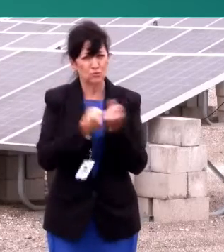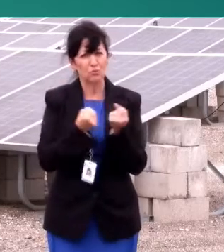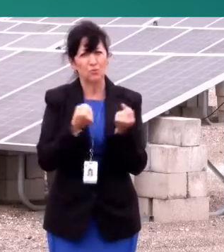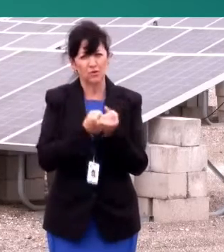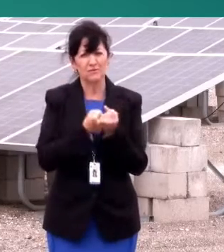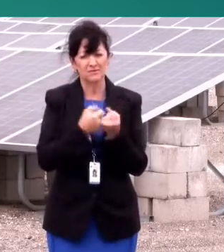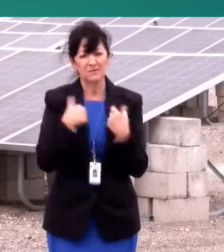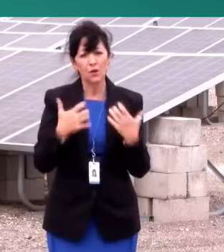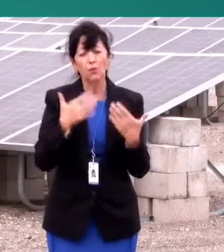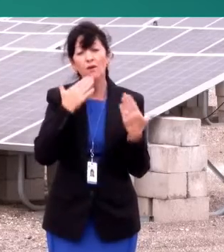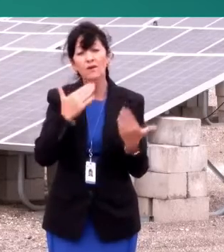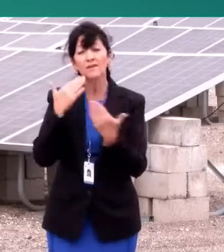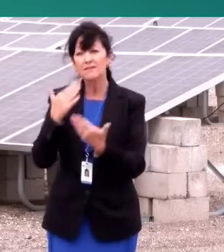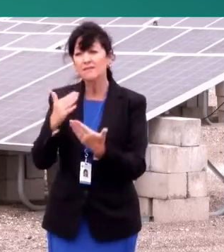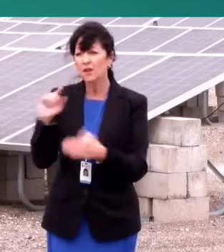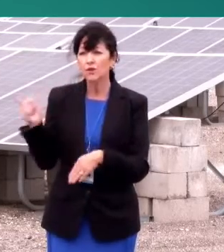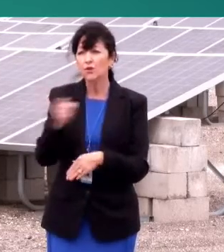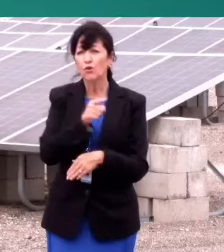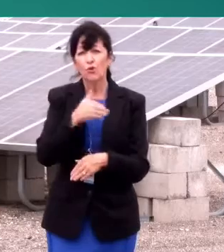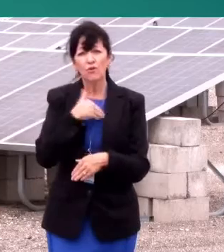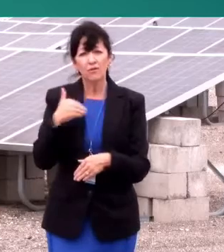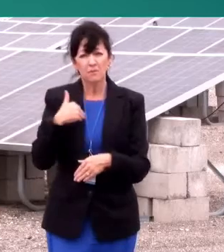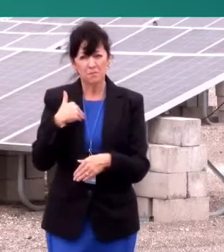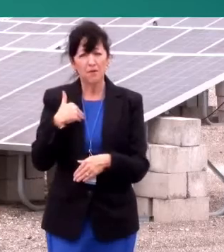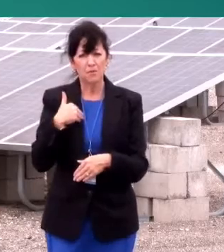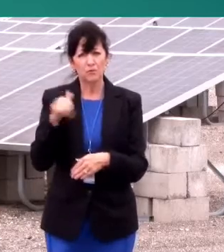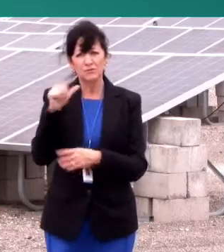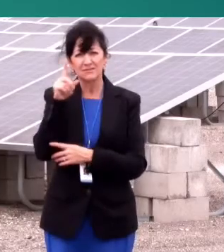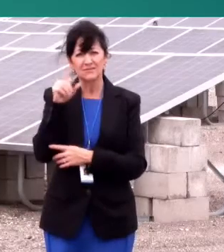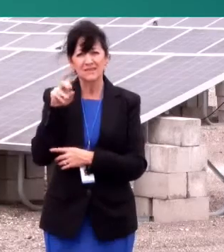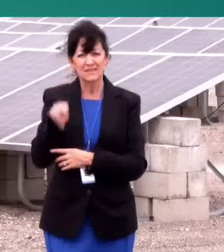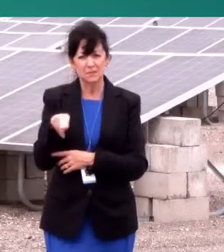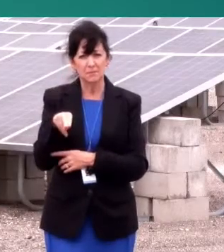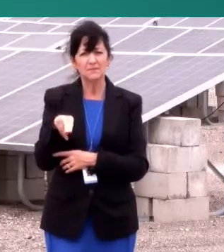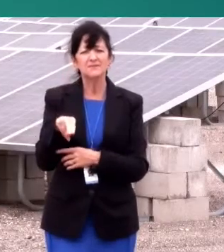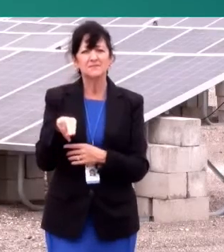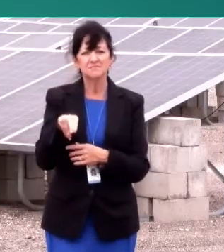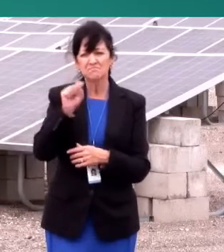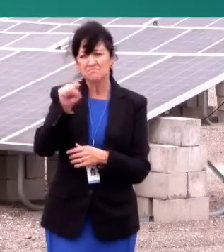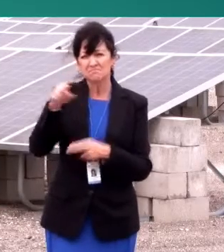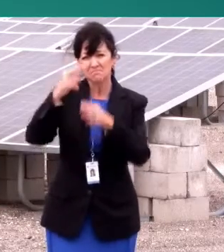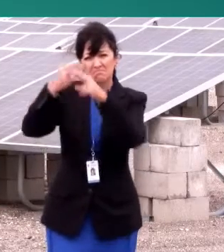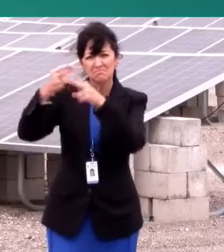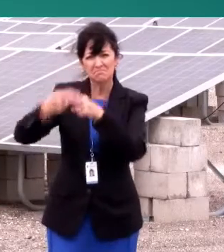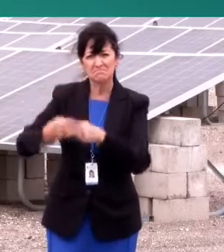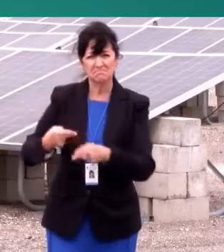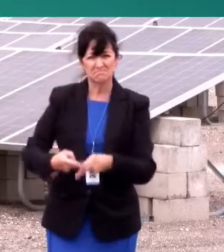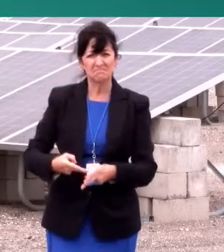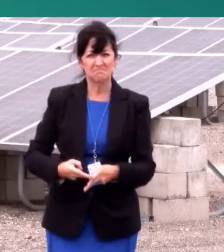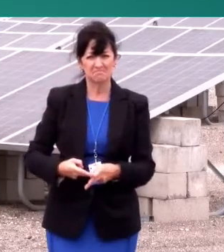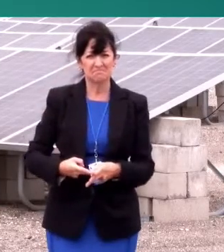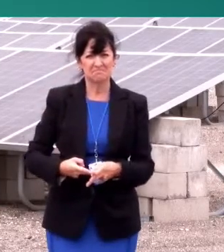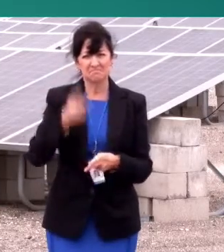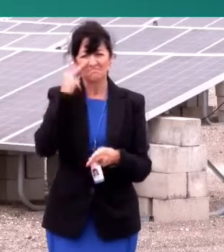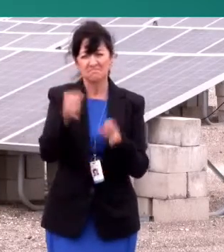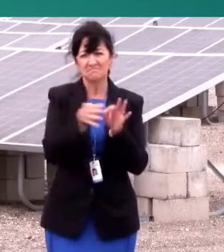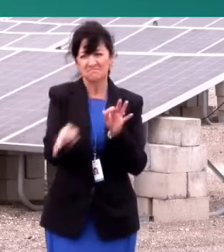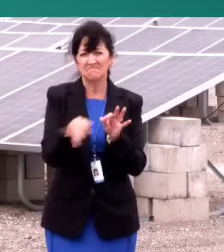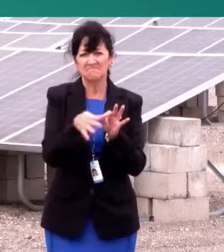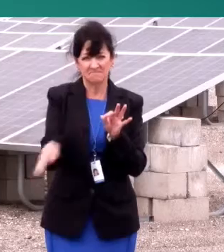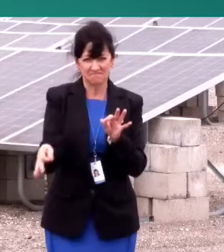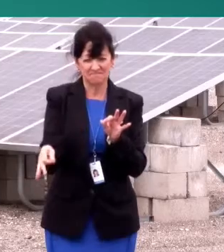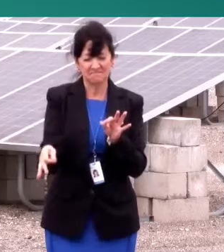wanted to thank all the members of the administration, including Matt Hardigan, Pam Knotts, Drew Slater, Marion